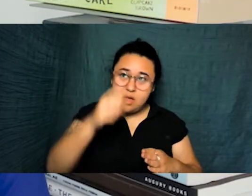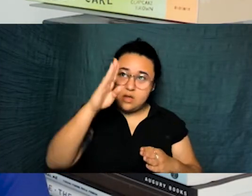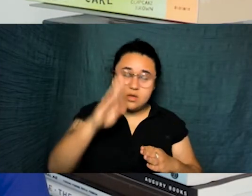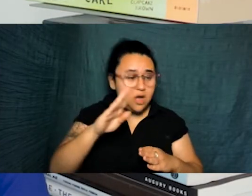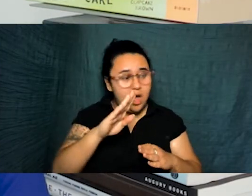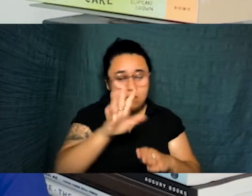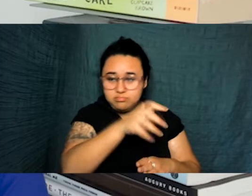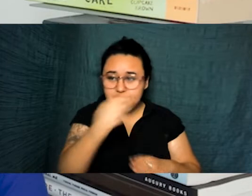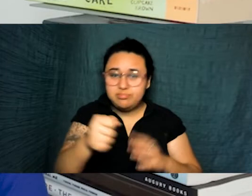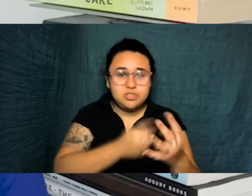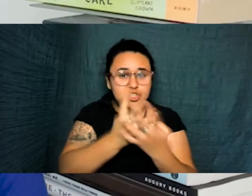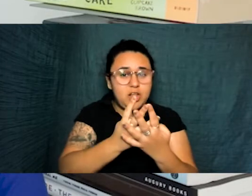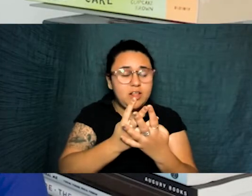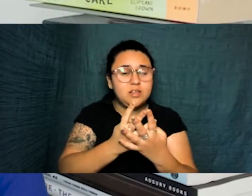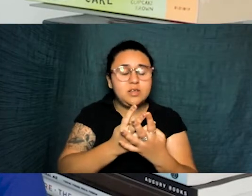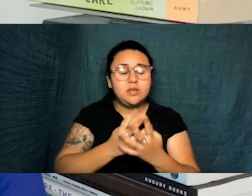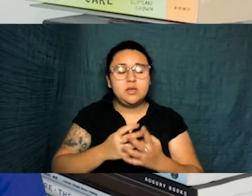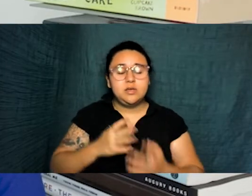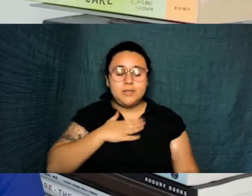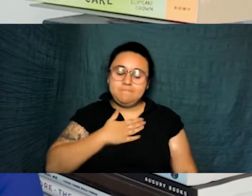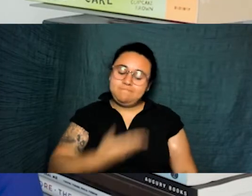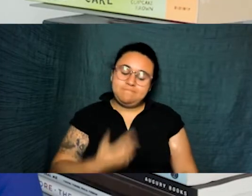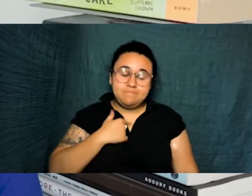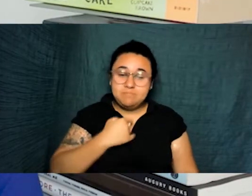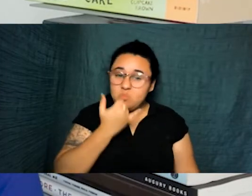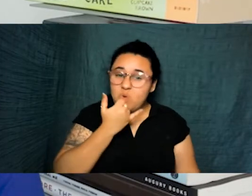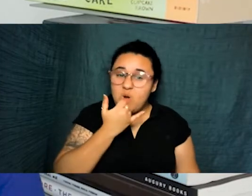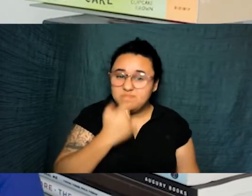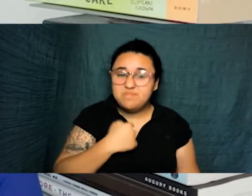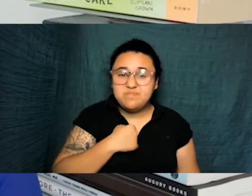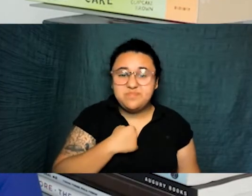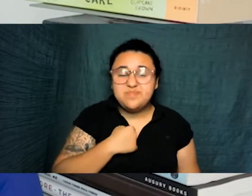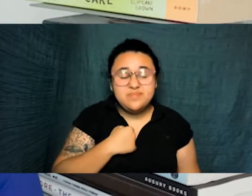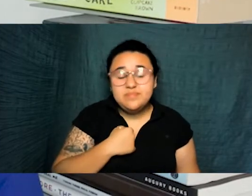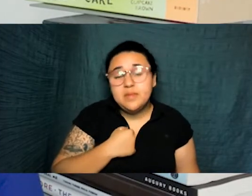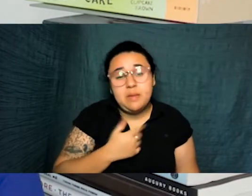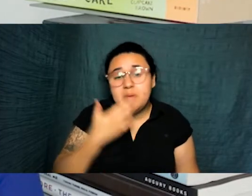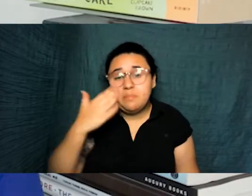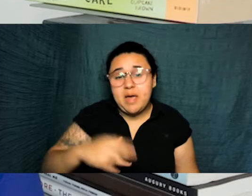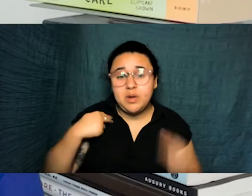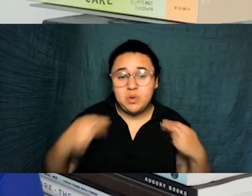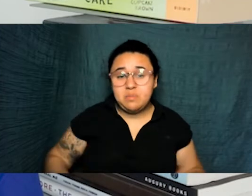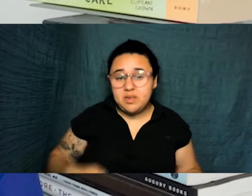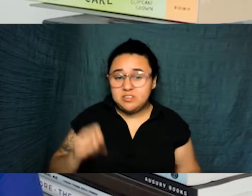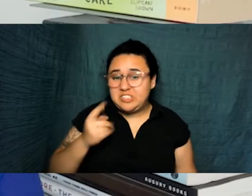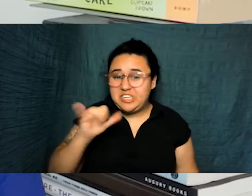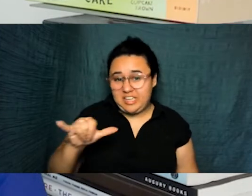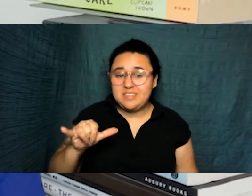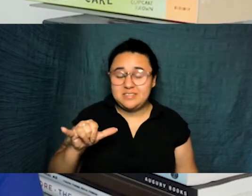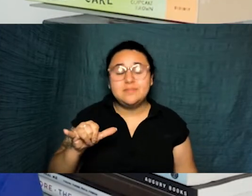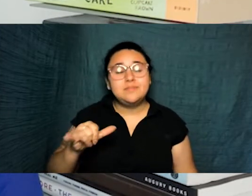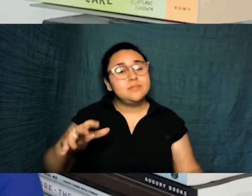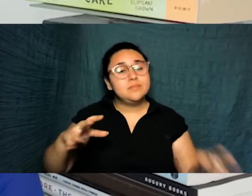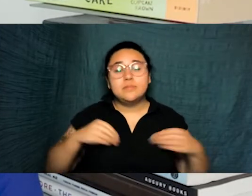admitted it. I was wrong. I had been a shitty human being. But I accepted the court's challenge at redemption.